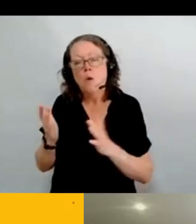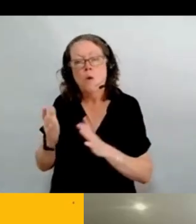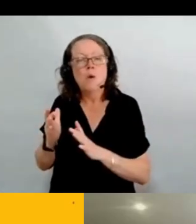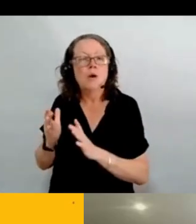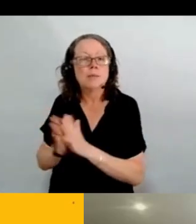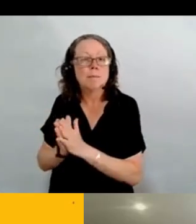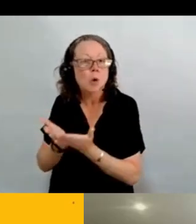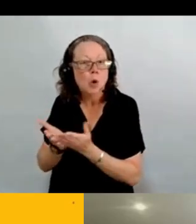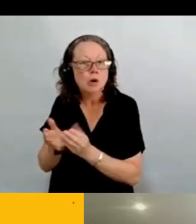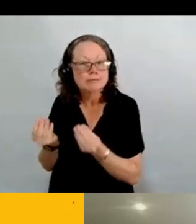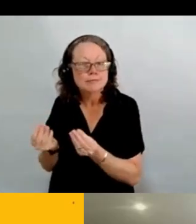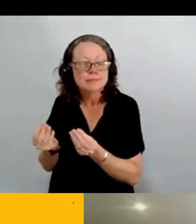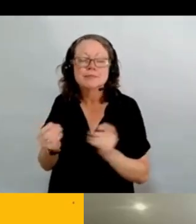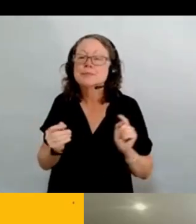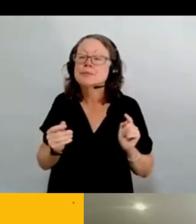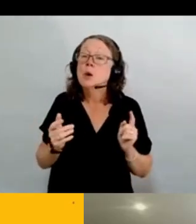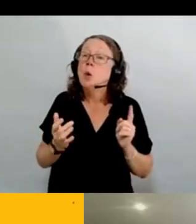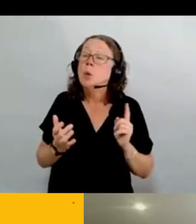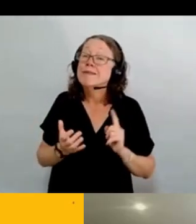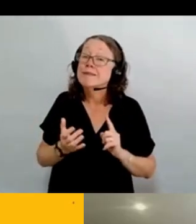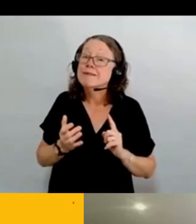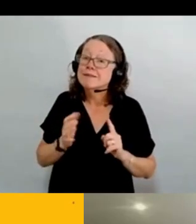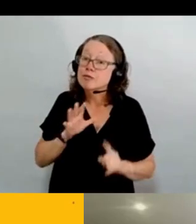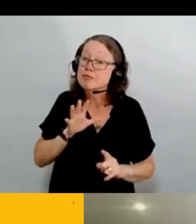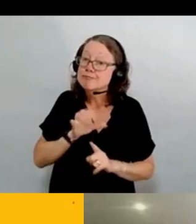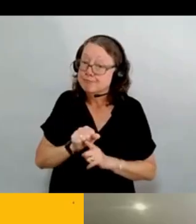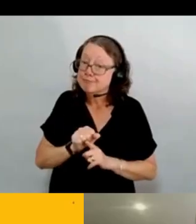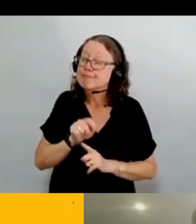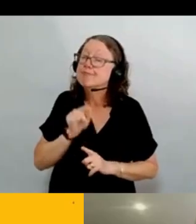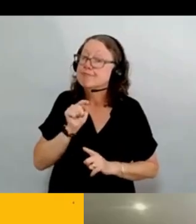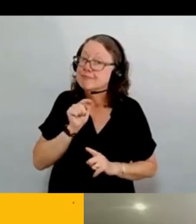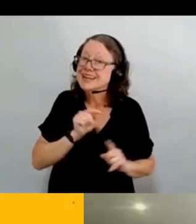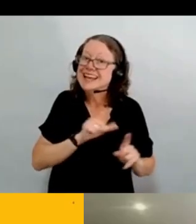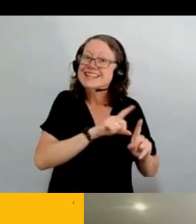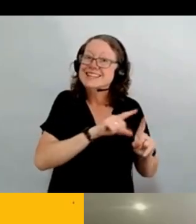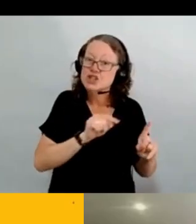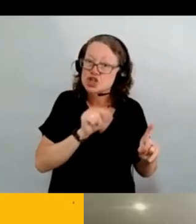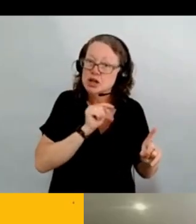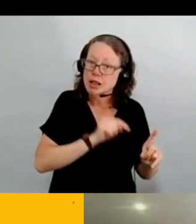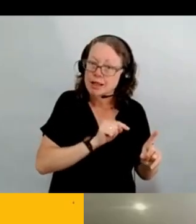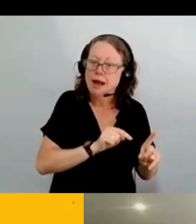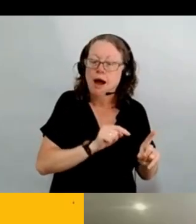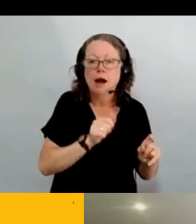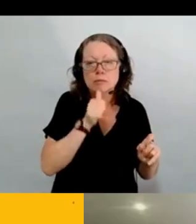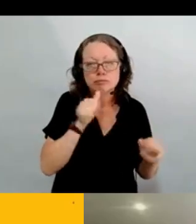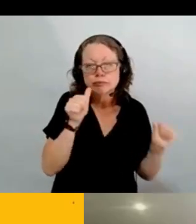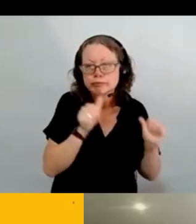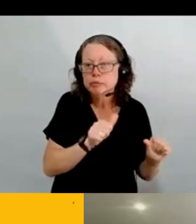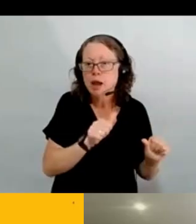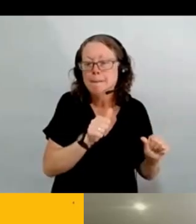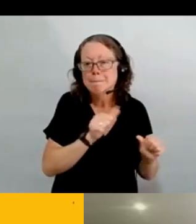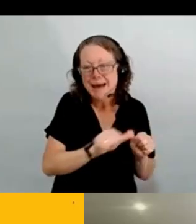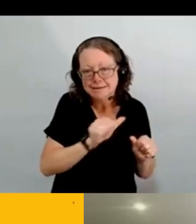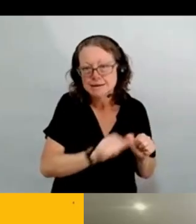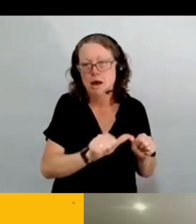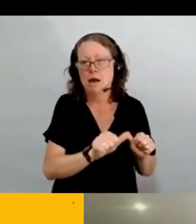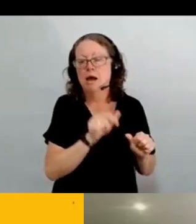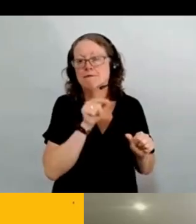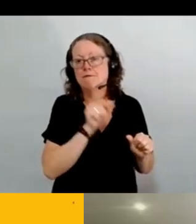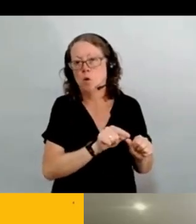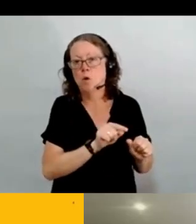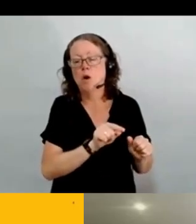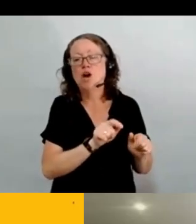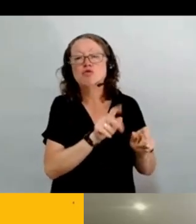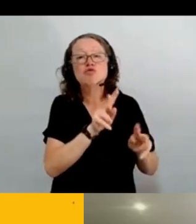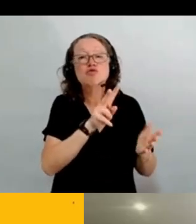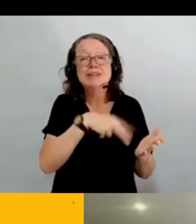for disengaged readers. Some of the work that has been done has looked at a very kind of straightforward split of looking at